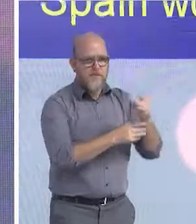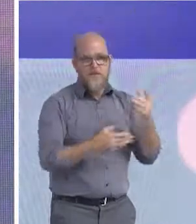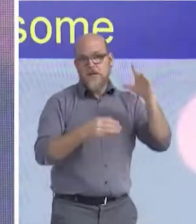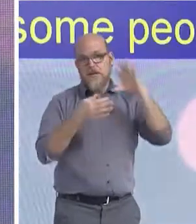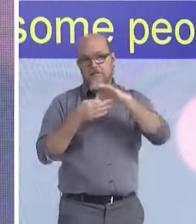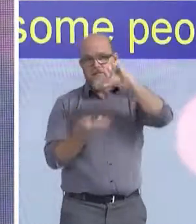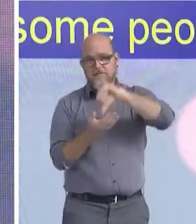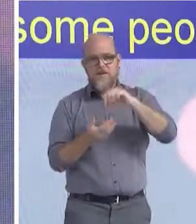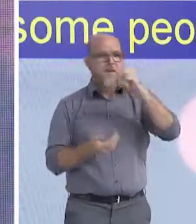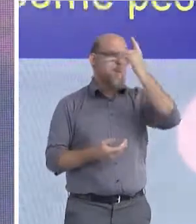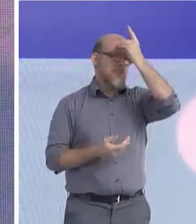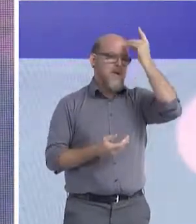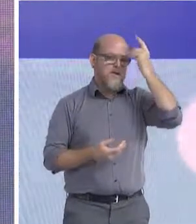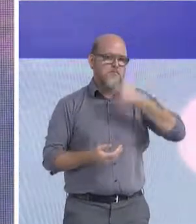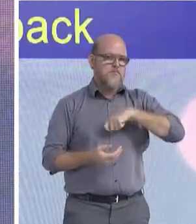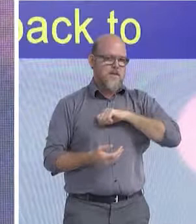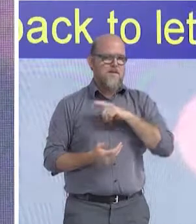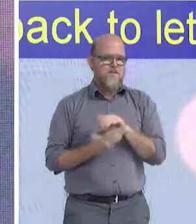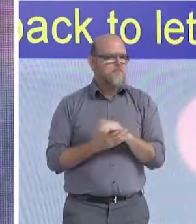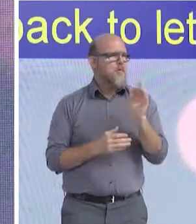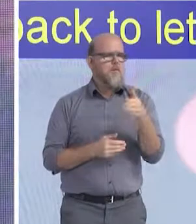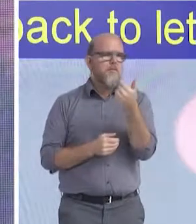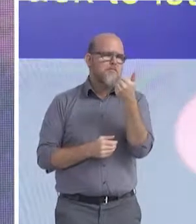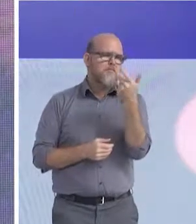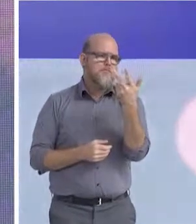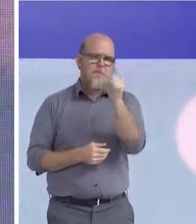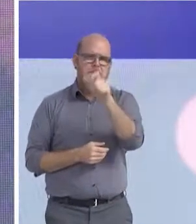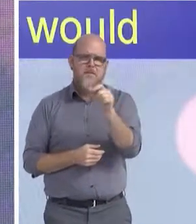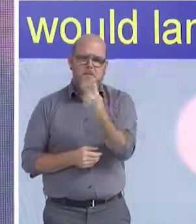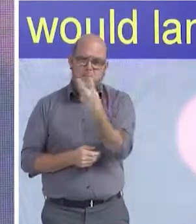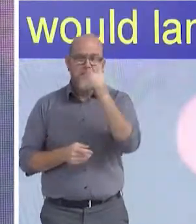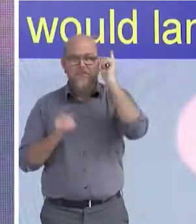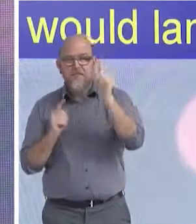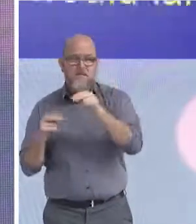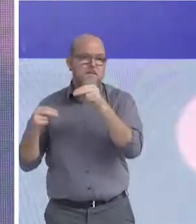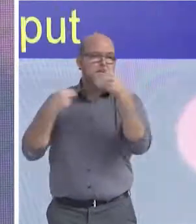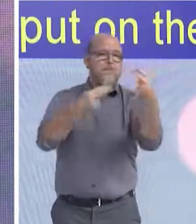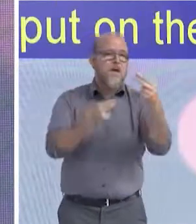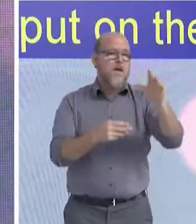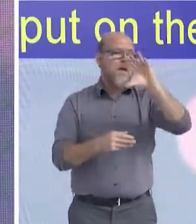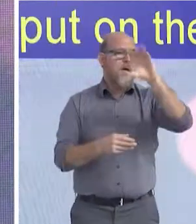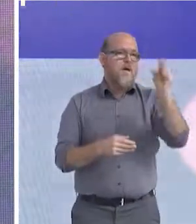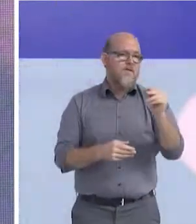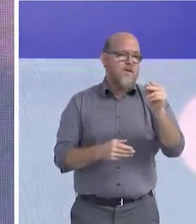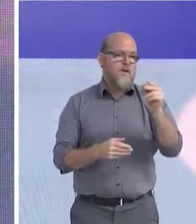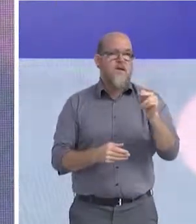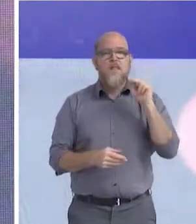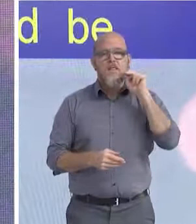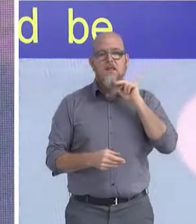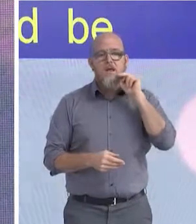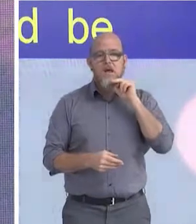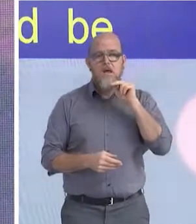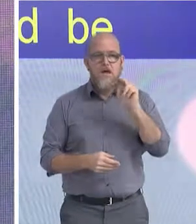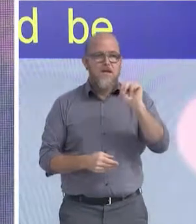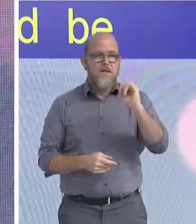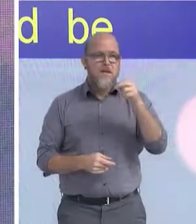say, Nigeria. The plane would land. The people would be put on the plane, and they would be brought back to Lagos or someplace